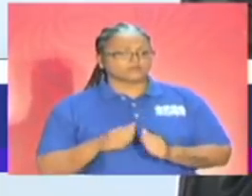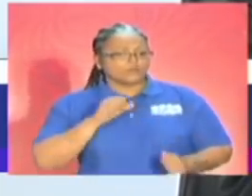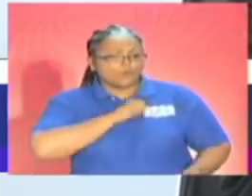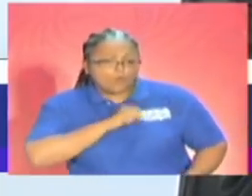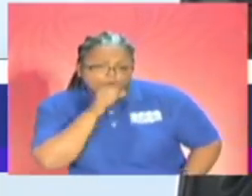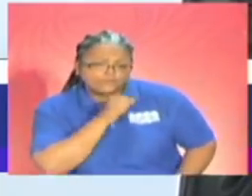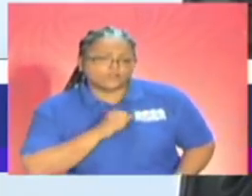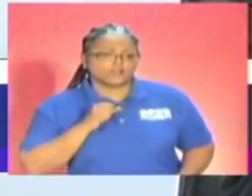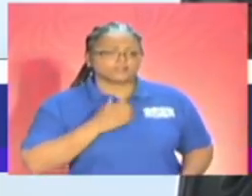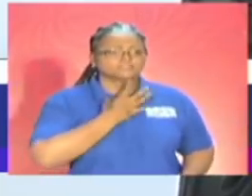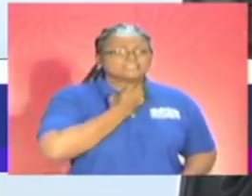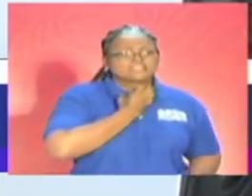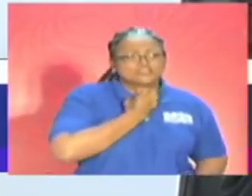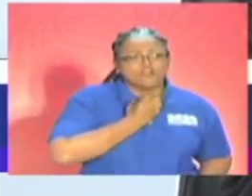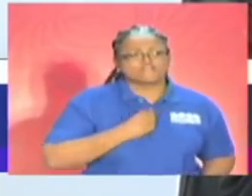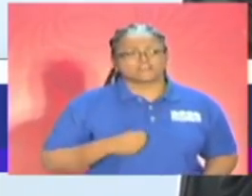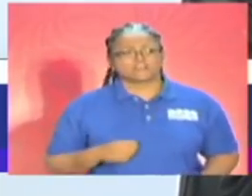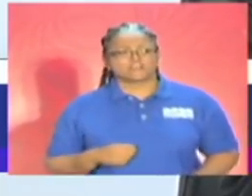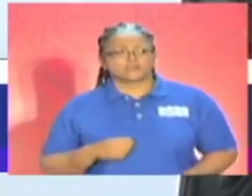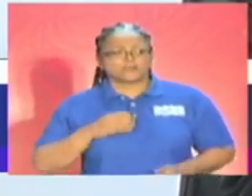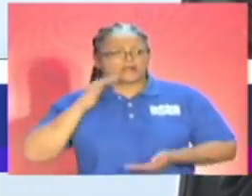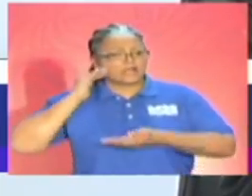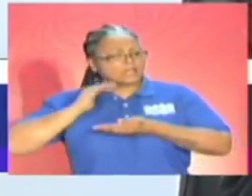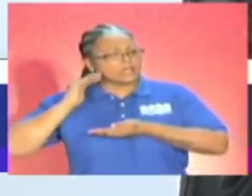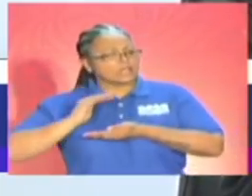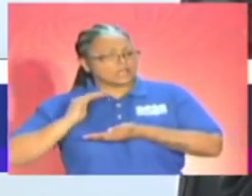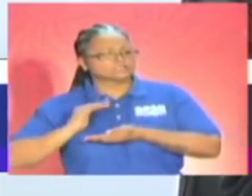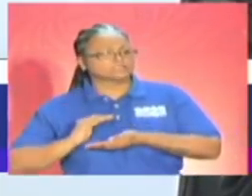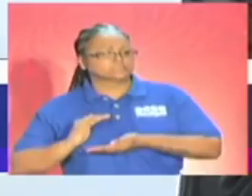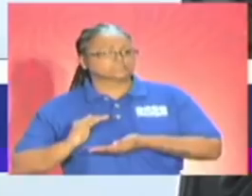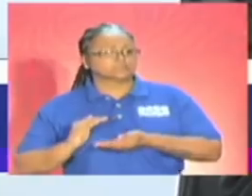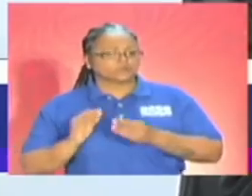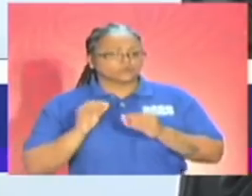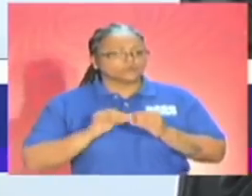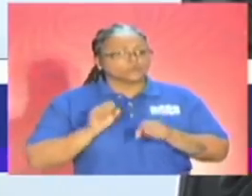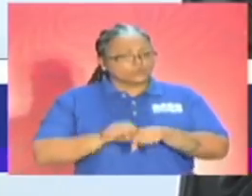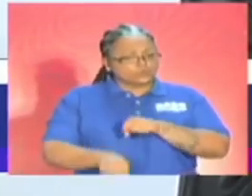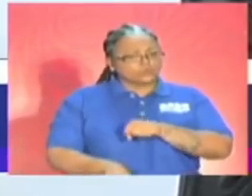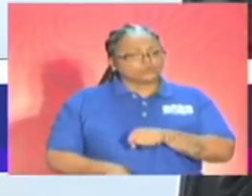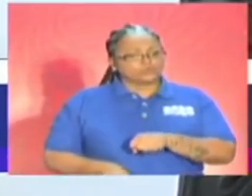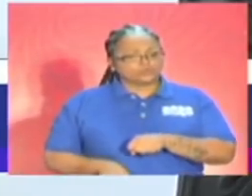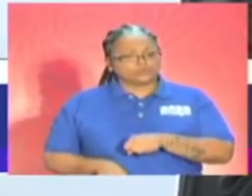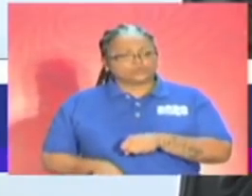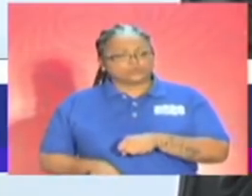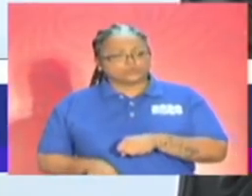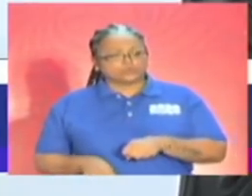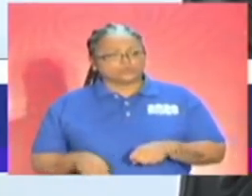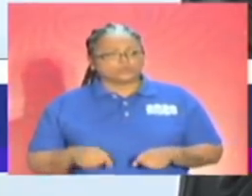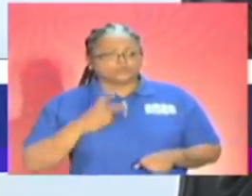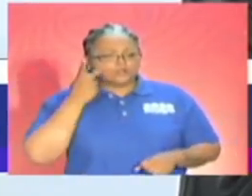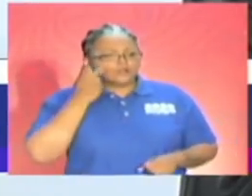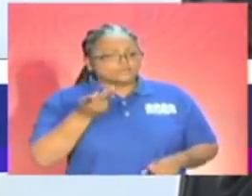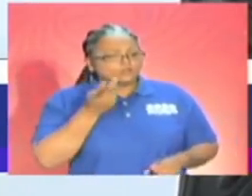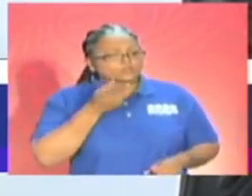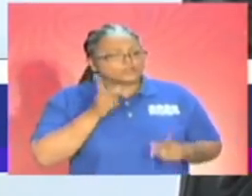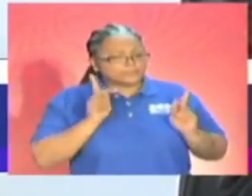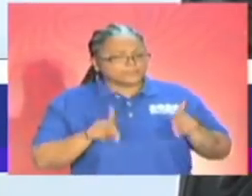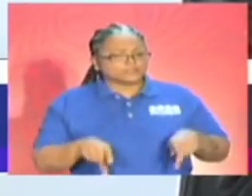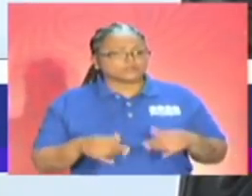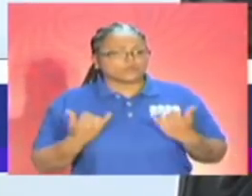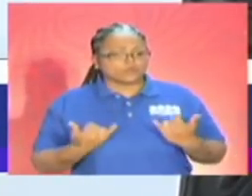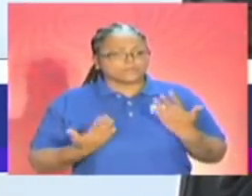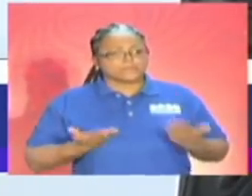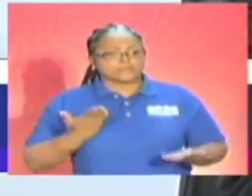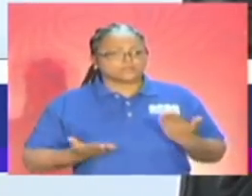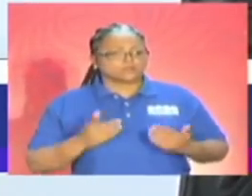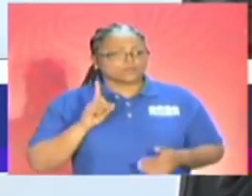been a good indicator of the number of people presenting to our institutions with viral illnesses. Our rolling average is now 158.7